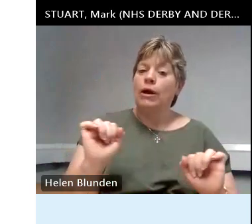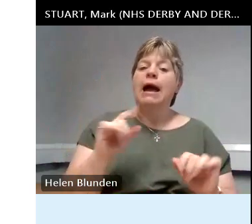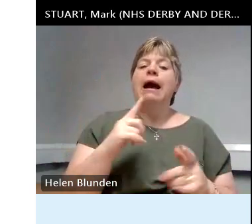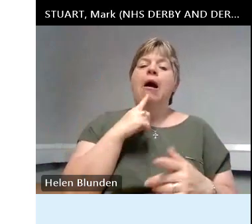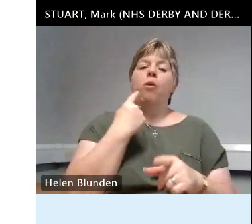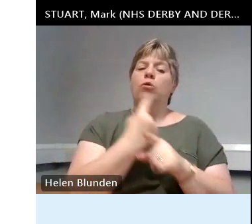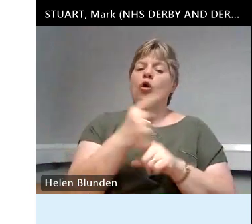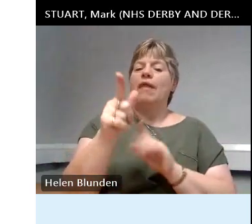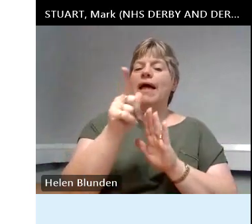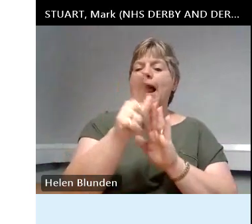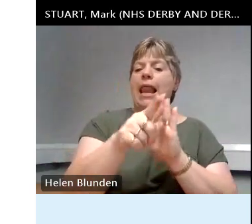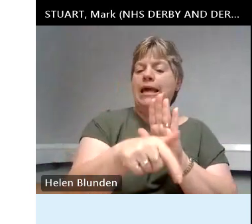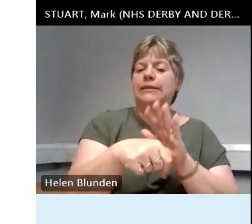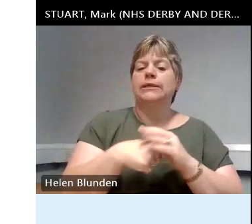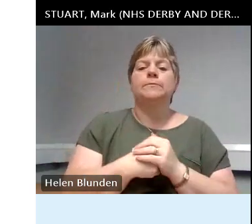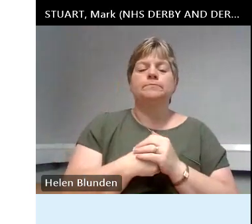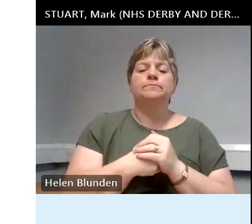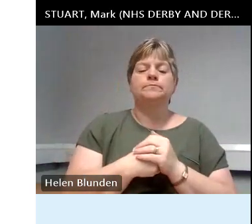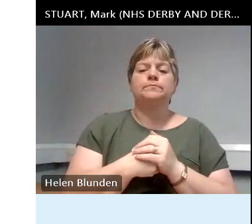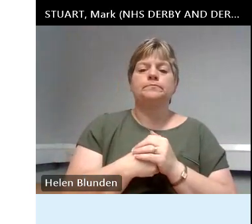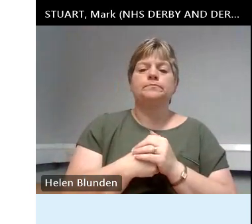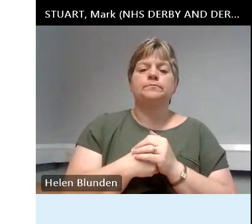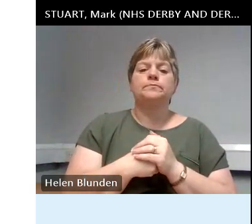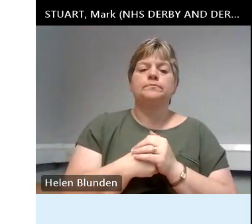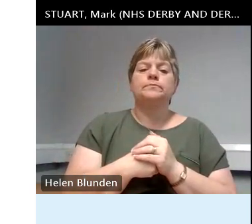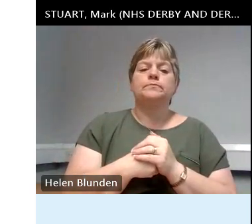a bit more detail as we go through this presentation.